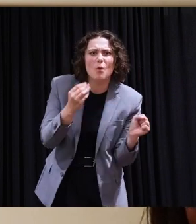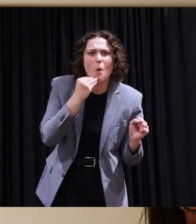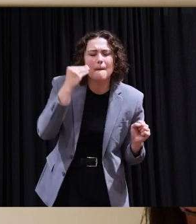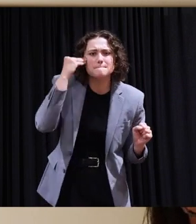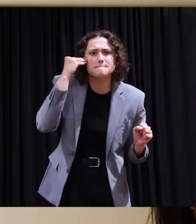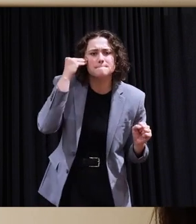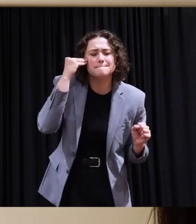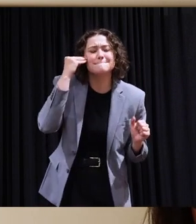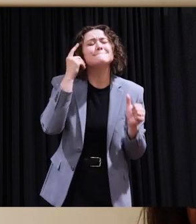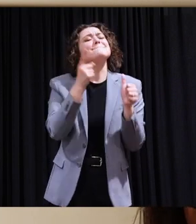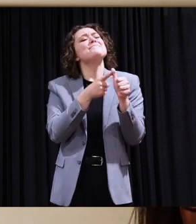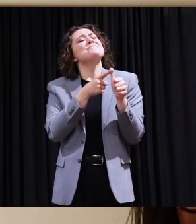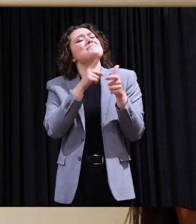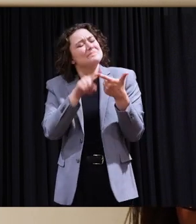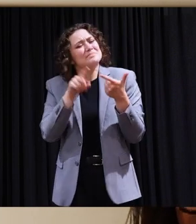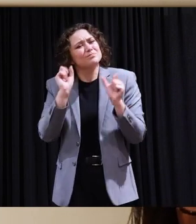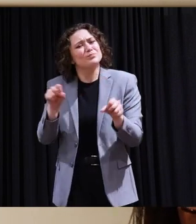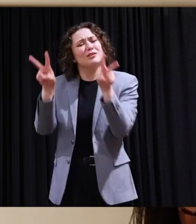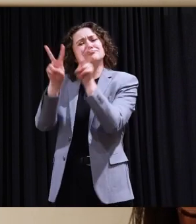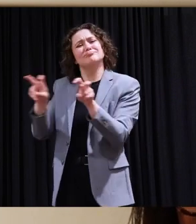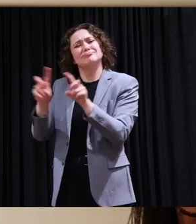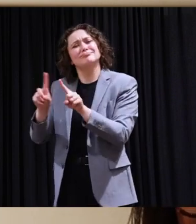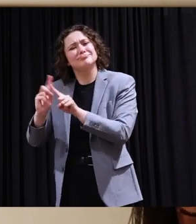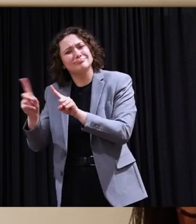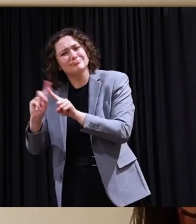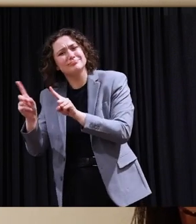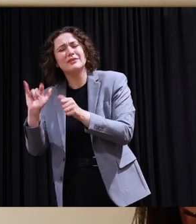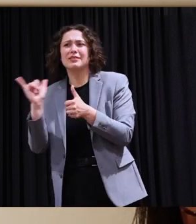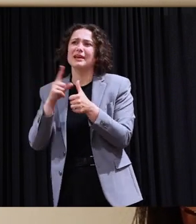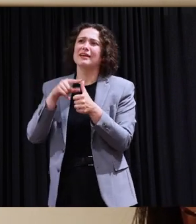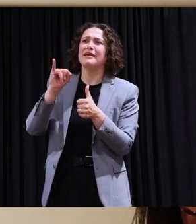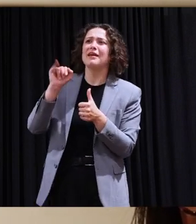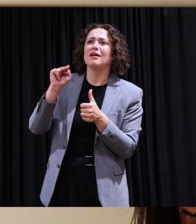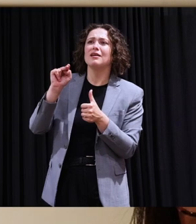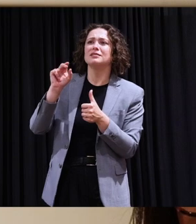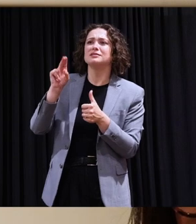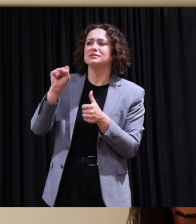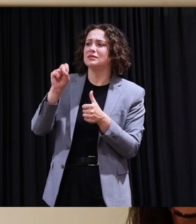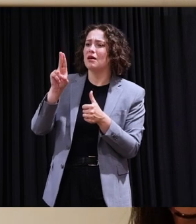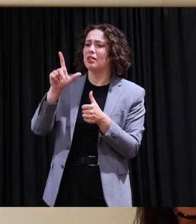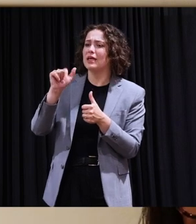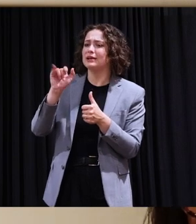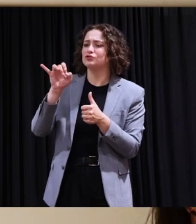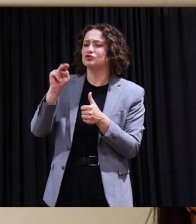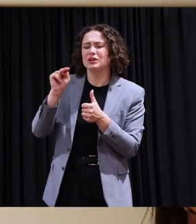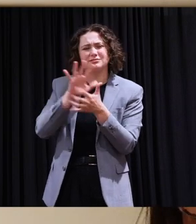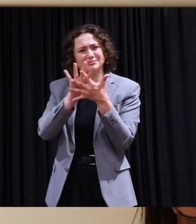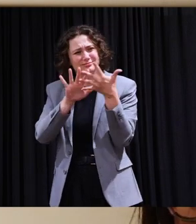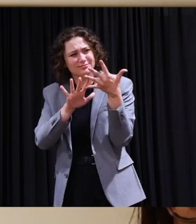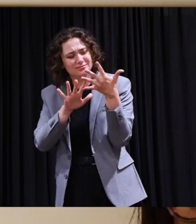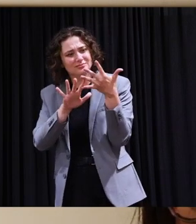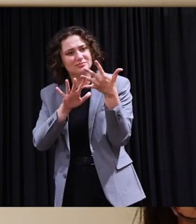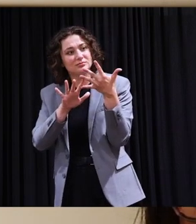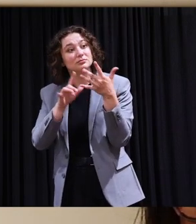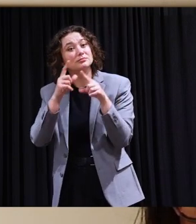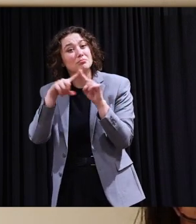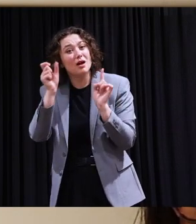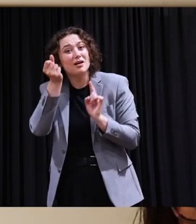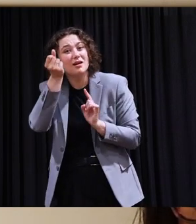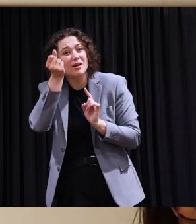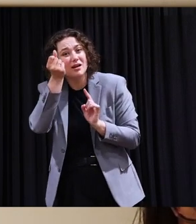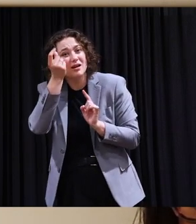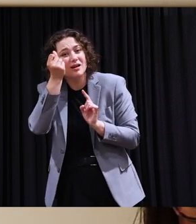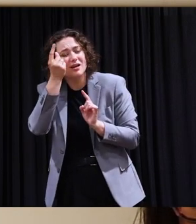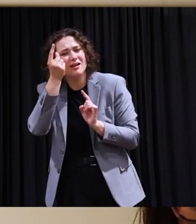things such as the insulation and what other needs are met to make a home become energy efficient. But there is not enough funding for those